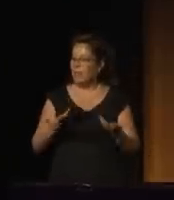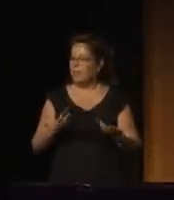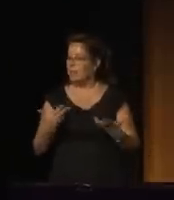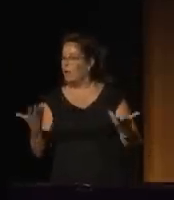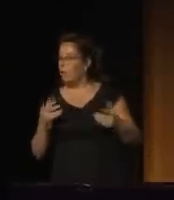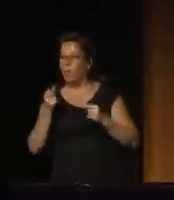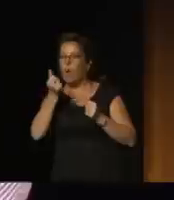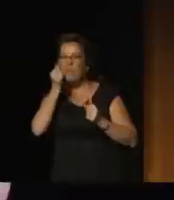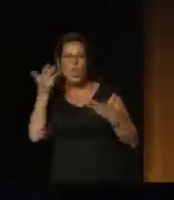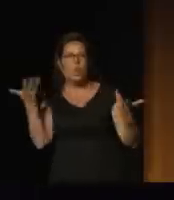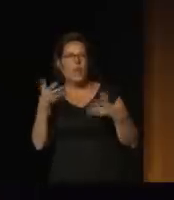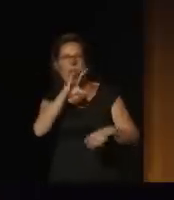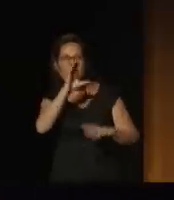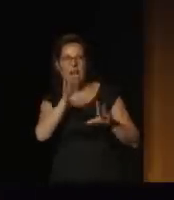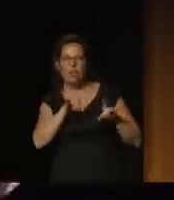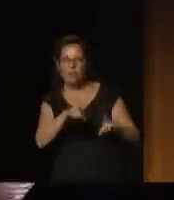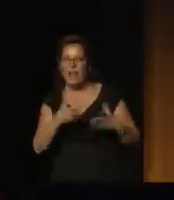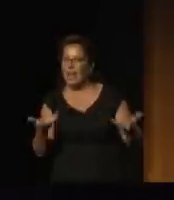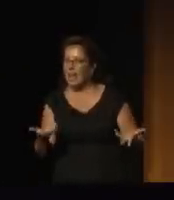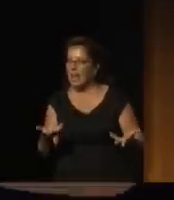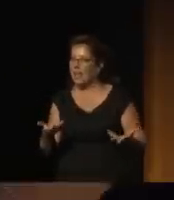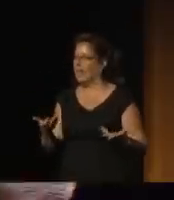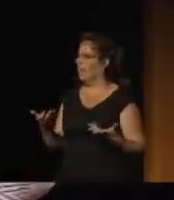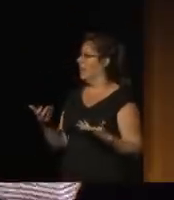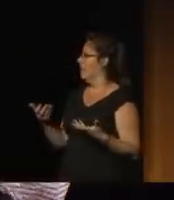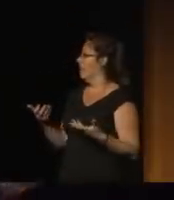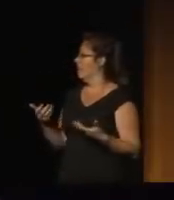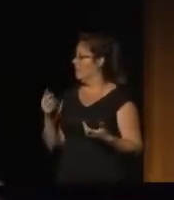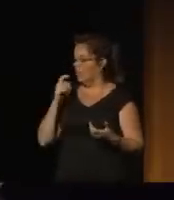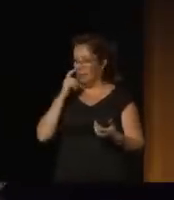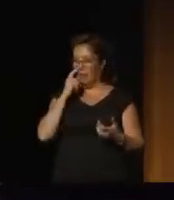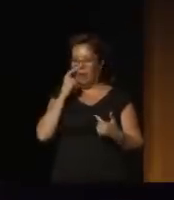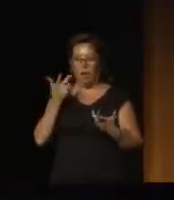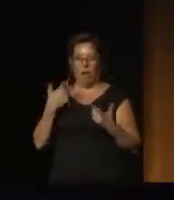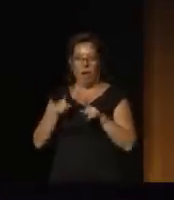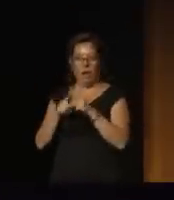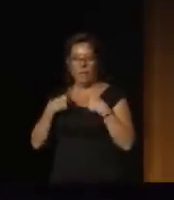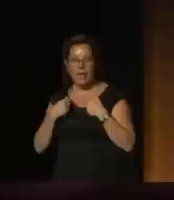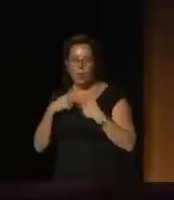is, okay? Including me. I was completely flabbergasted, and it's really far.